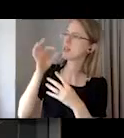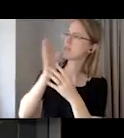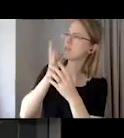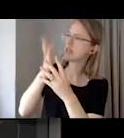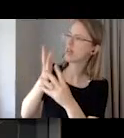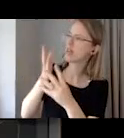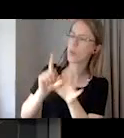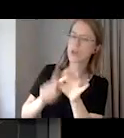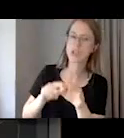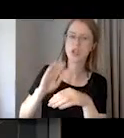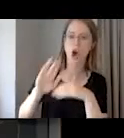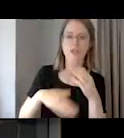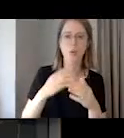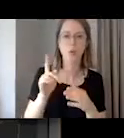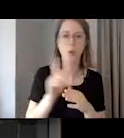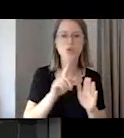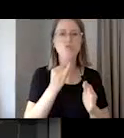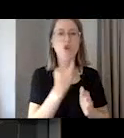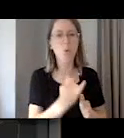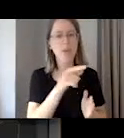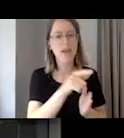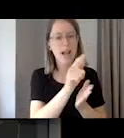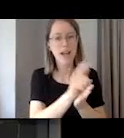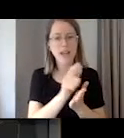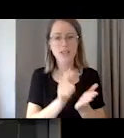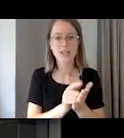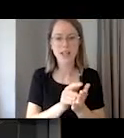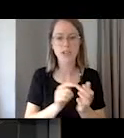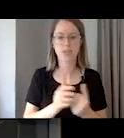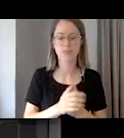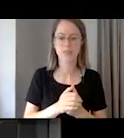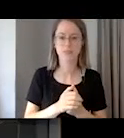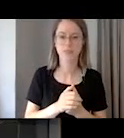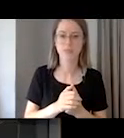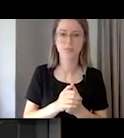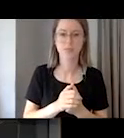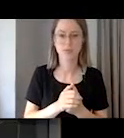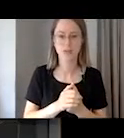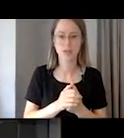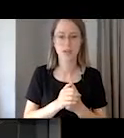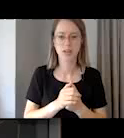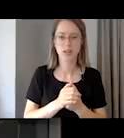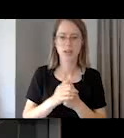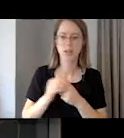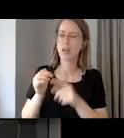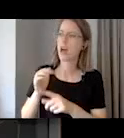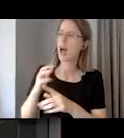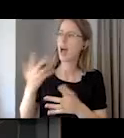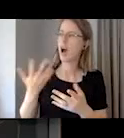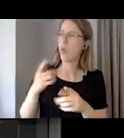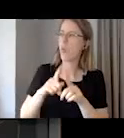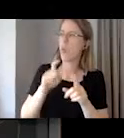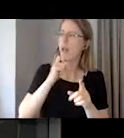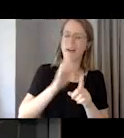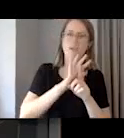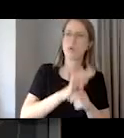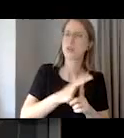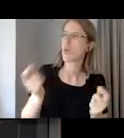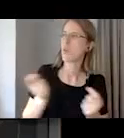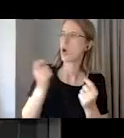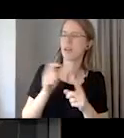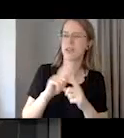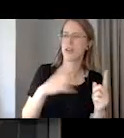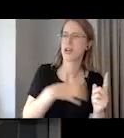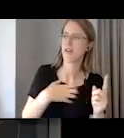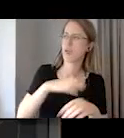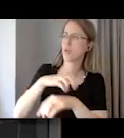the shortcomings. Will you agree to one-stop shopping rather than splintering enforcement among a bunch of organizations and government